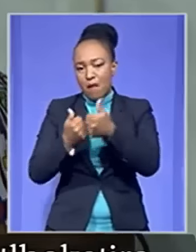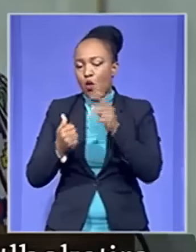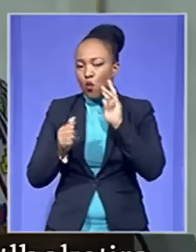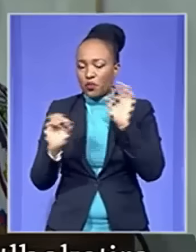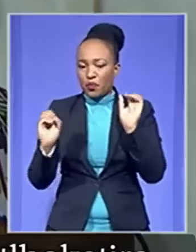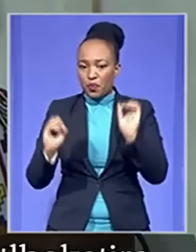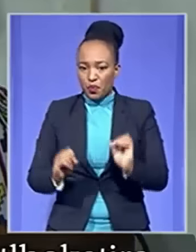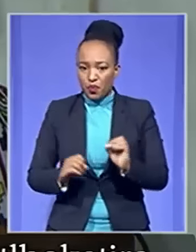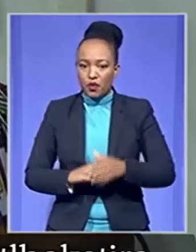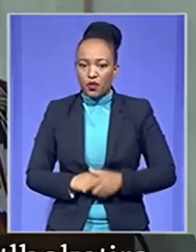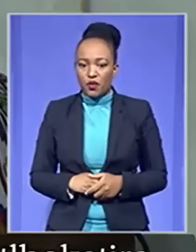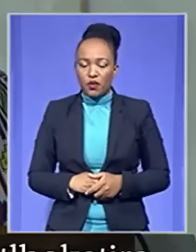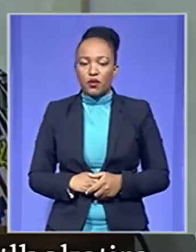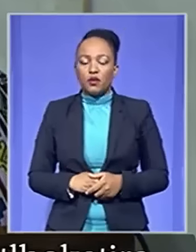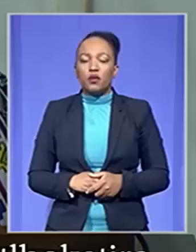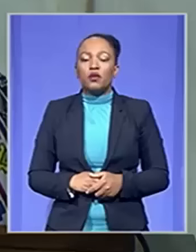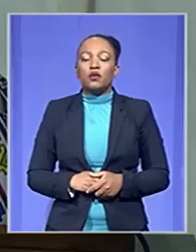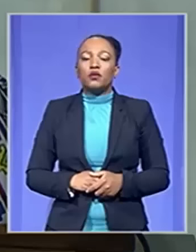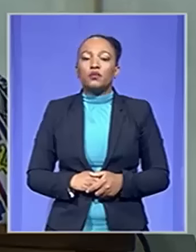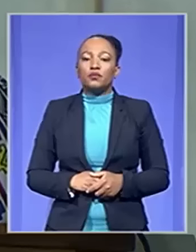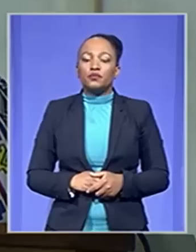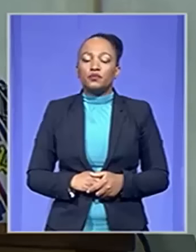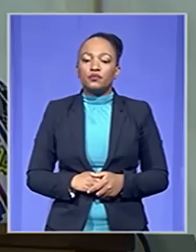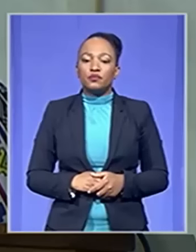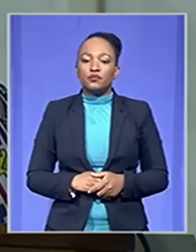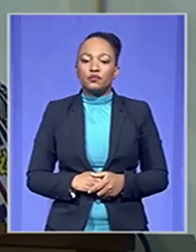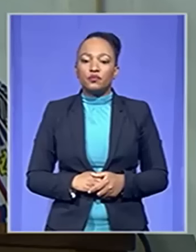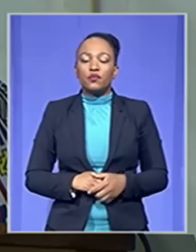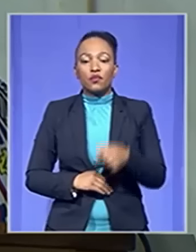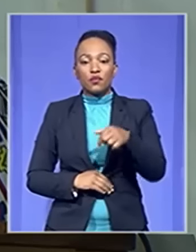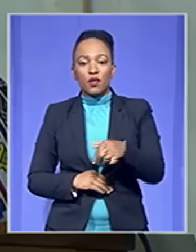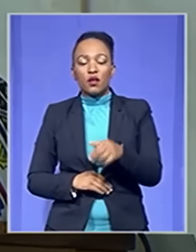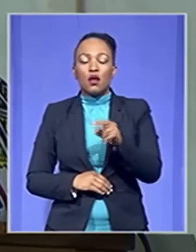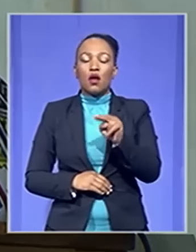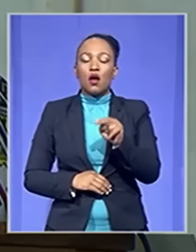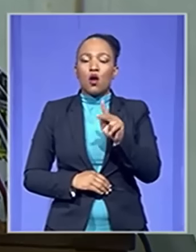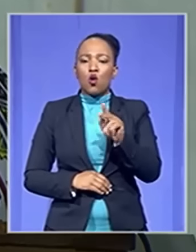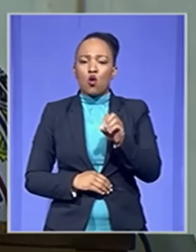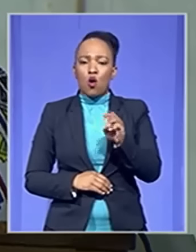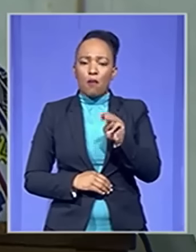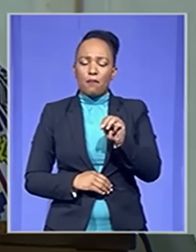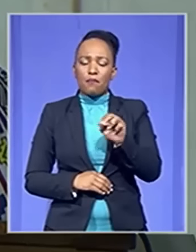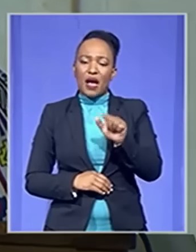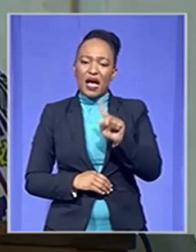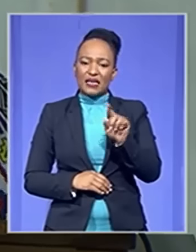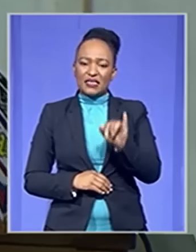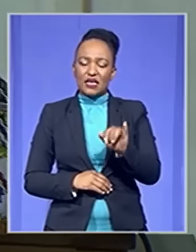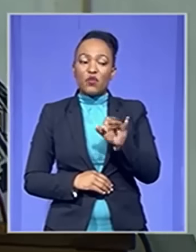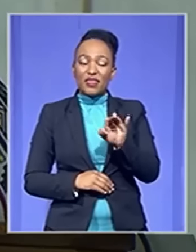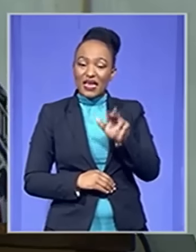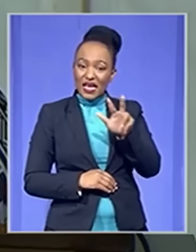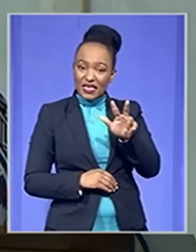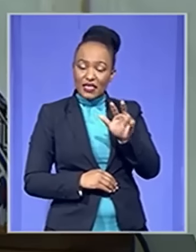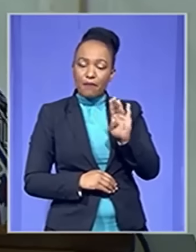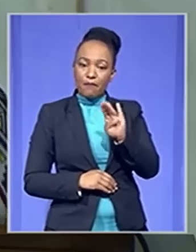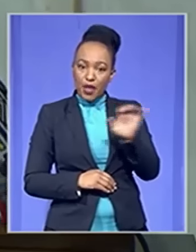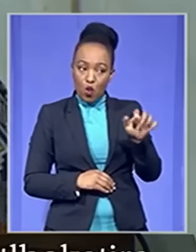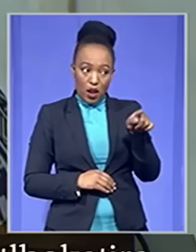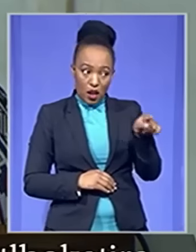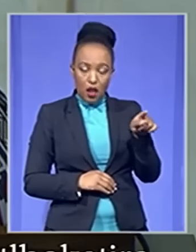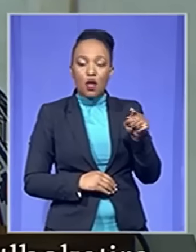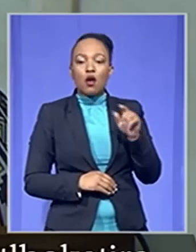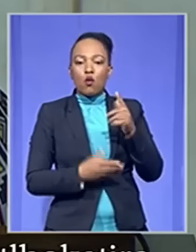wa umkhomazi sine project ye 8.2 billion eza kwenza into basitsala amanzi